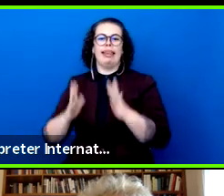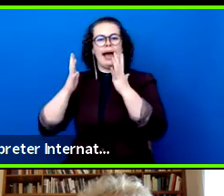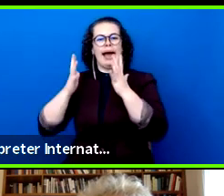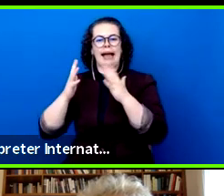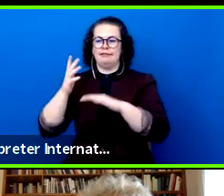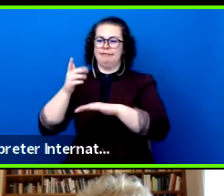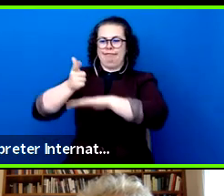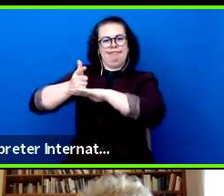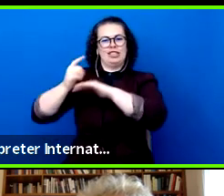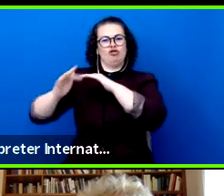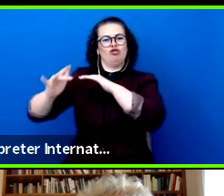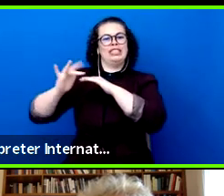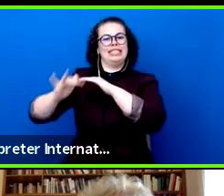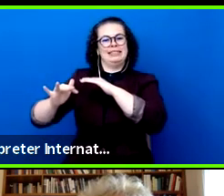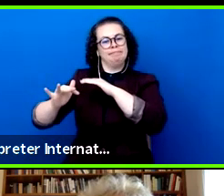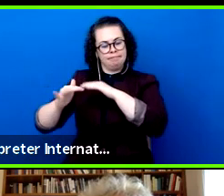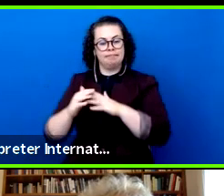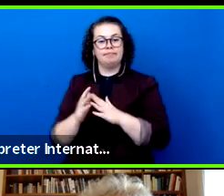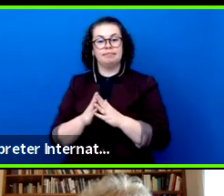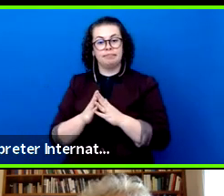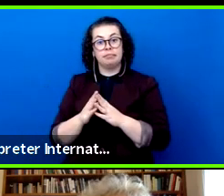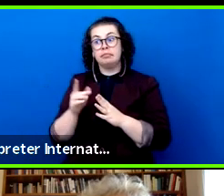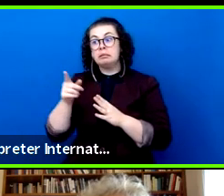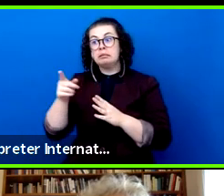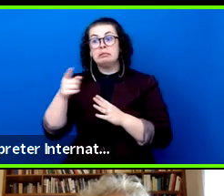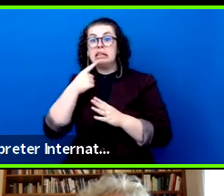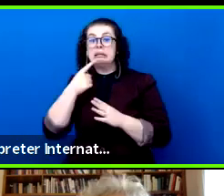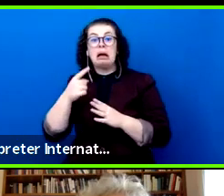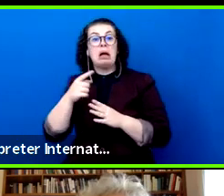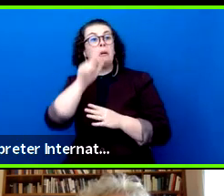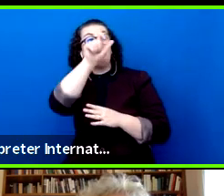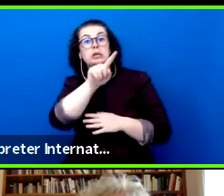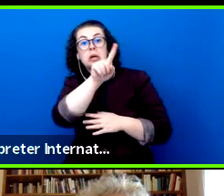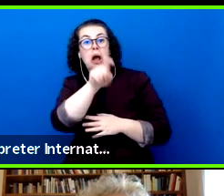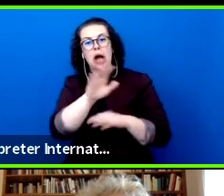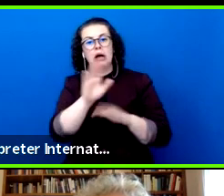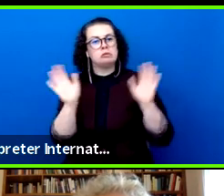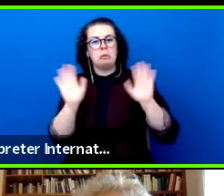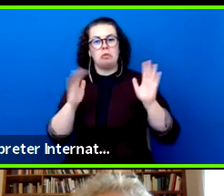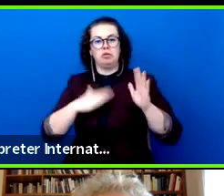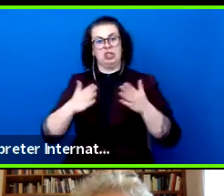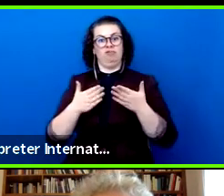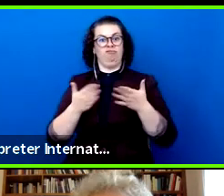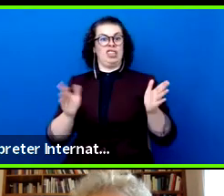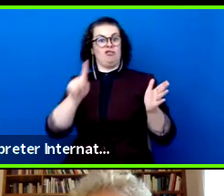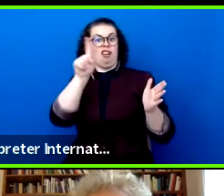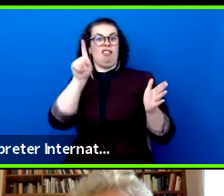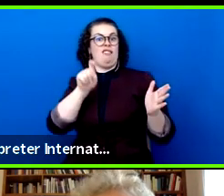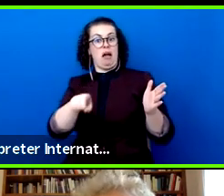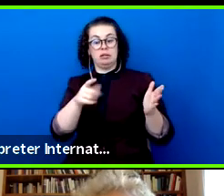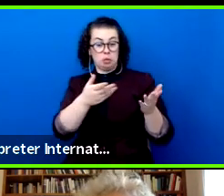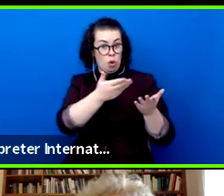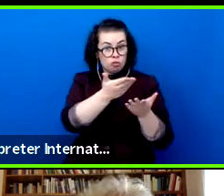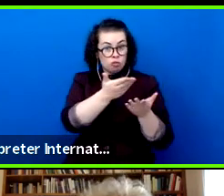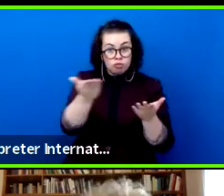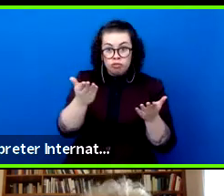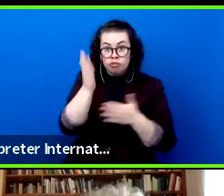not posed to anyone in particular. So I guess whoever one of you that wants to take